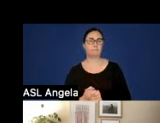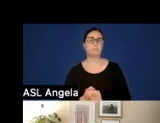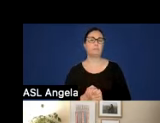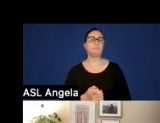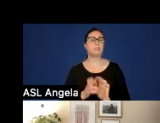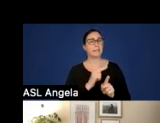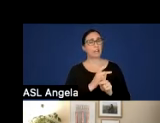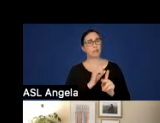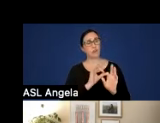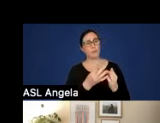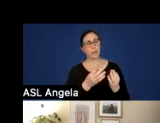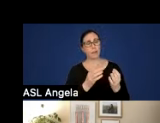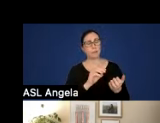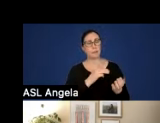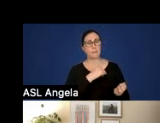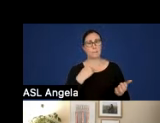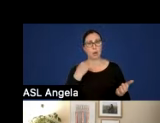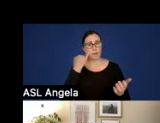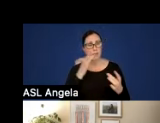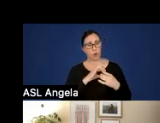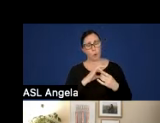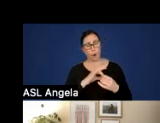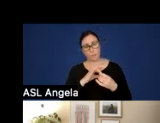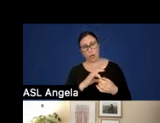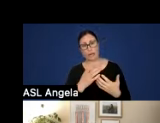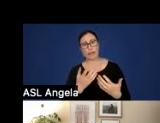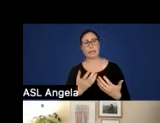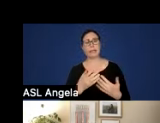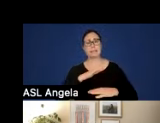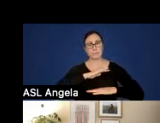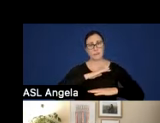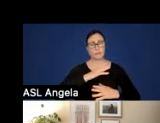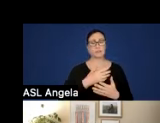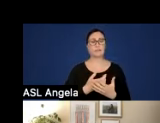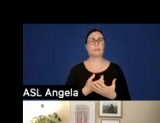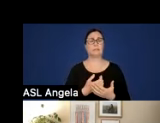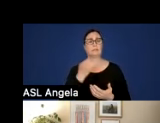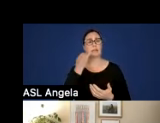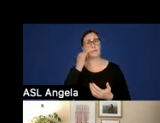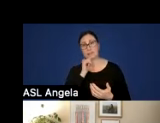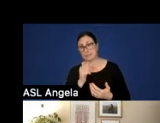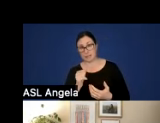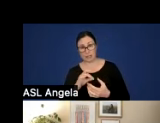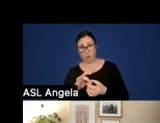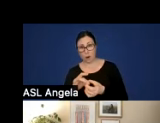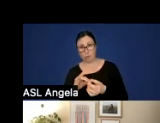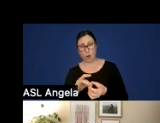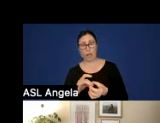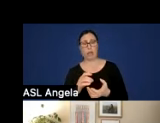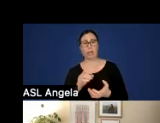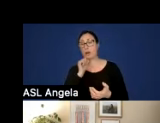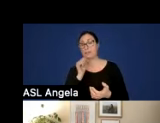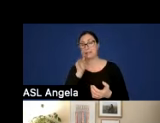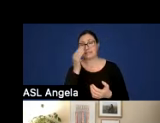the situation and cooperated satisfactorily, if they did not cooperate, they didn't seem to